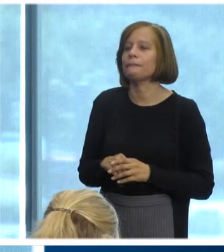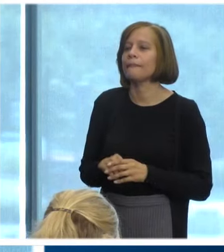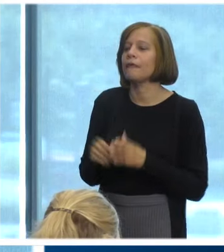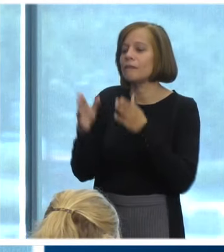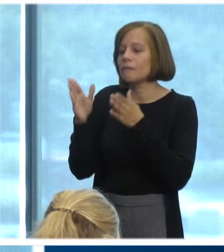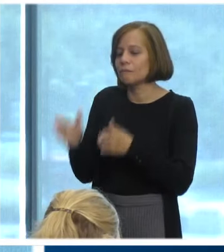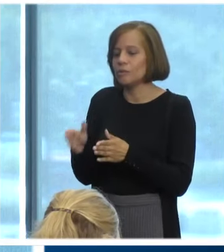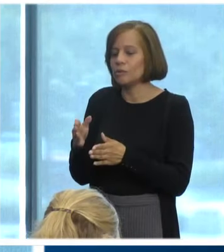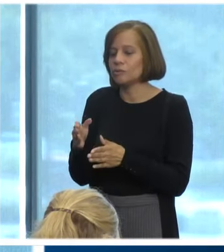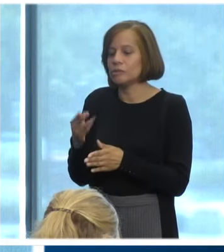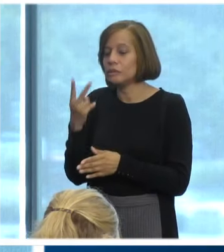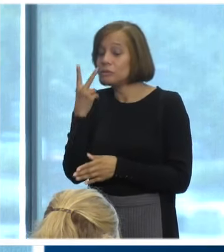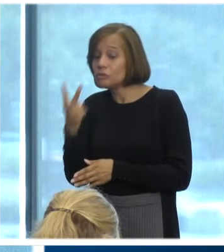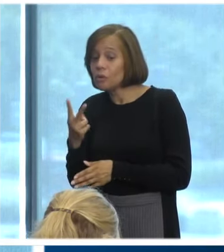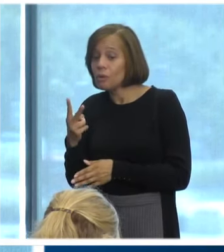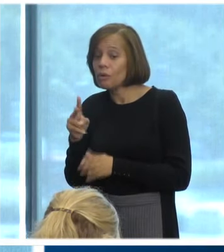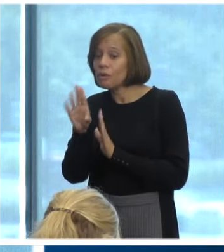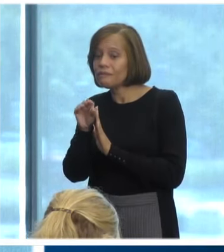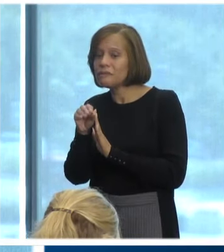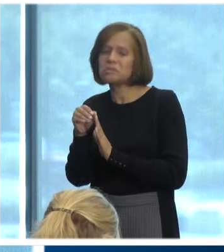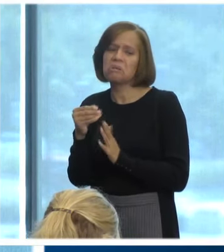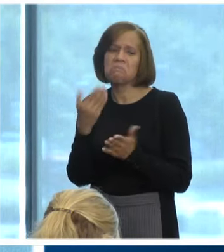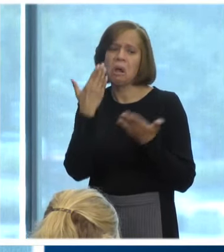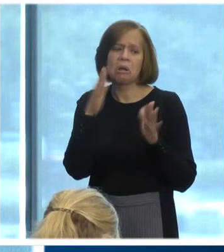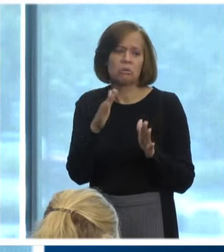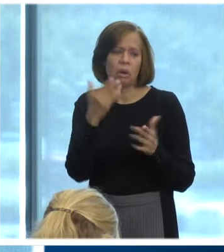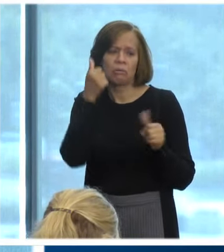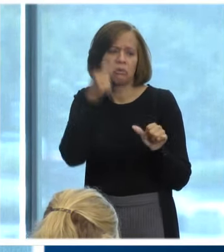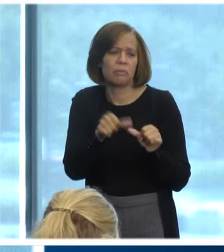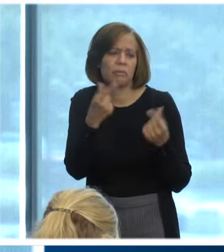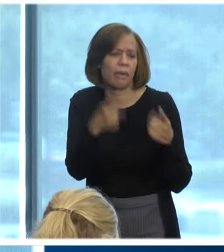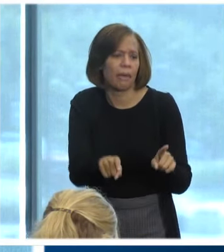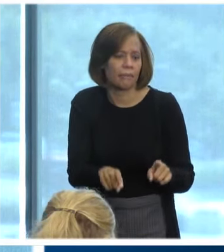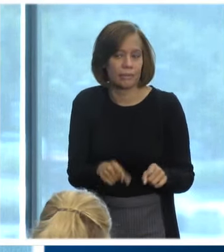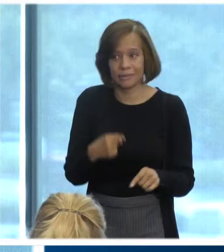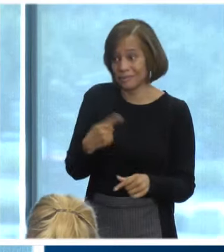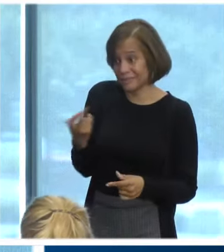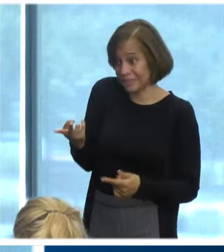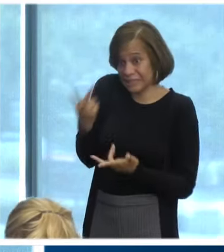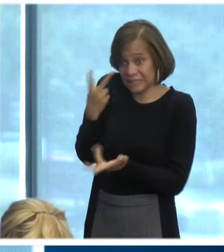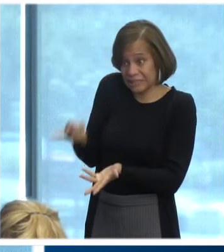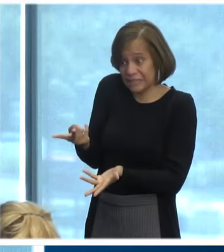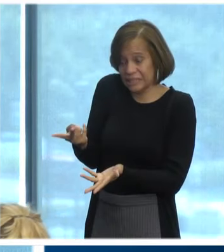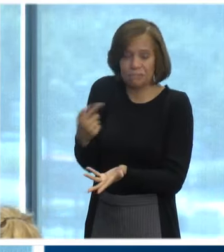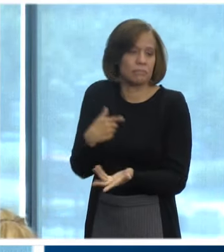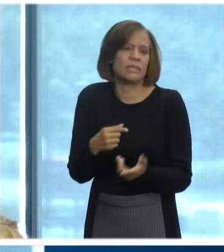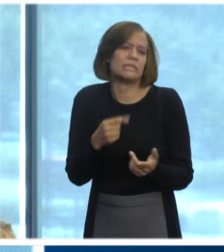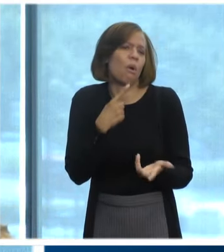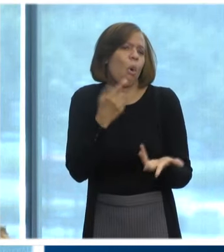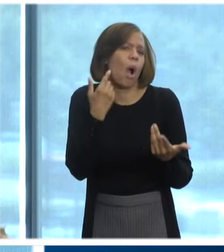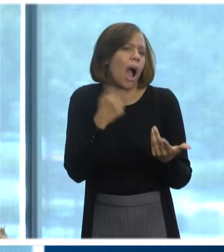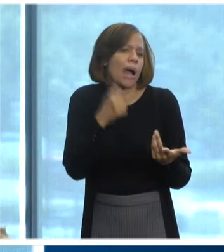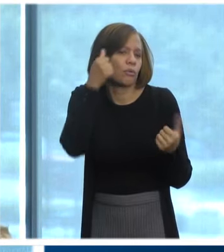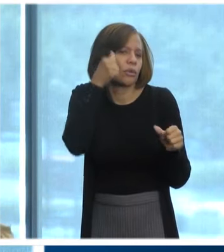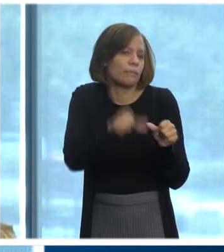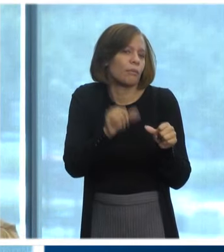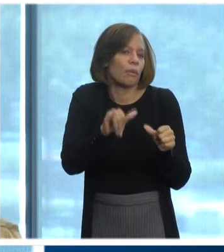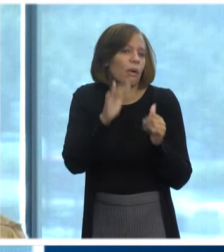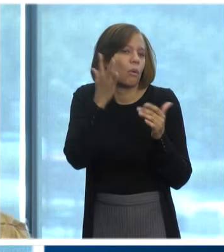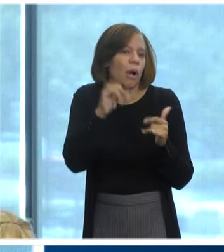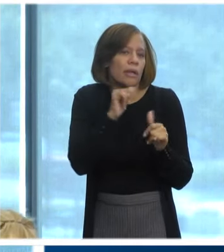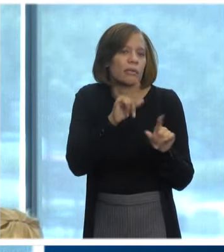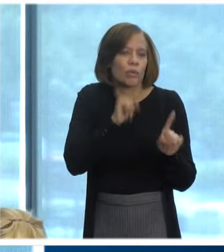even after seeing the video, said, I don't even recall that happening. It's right there, I can't deny it, I just don't remember, that's why I didn't report that one. But I did